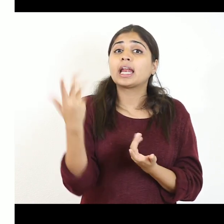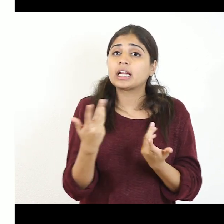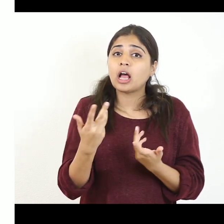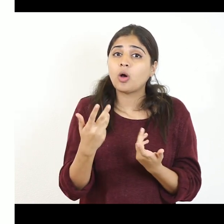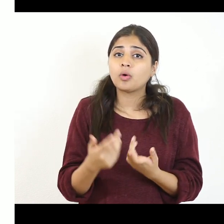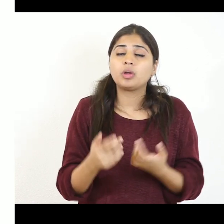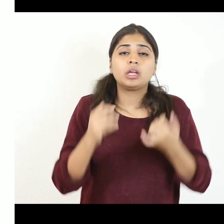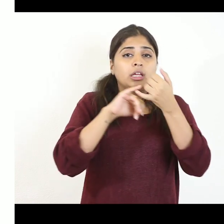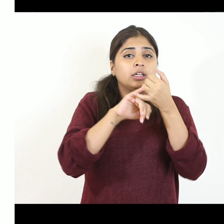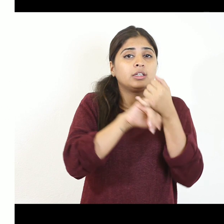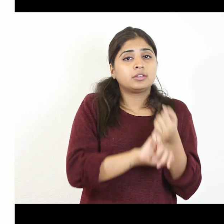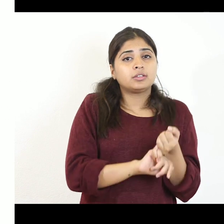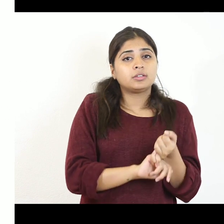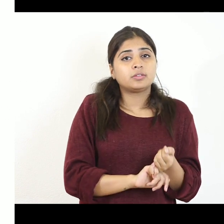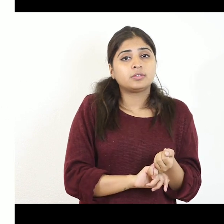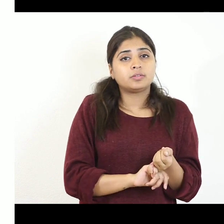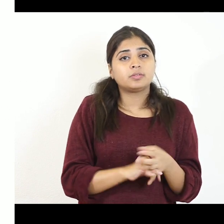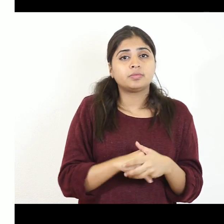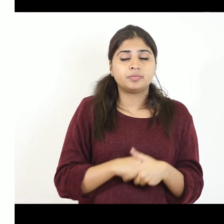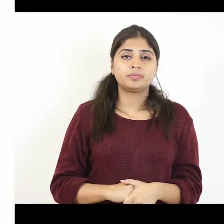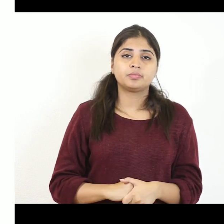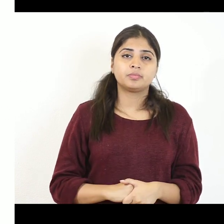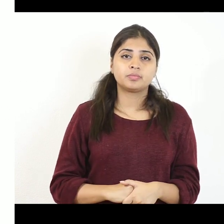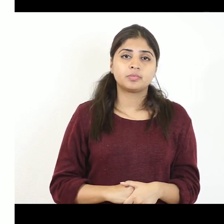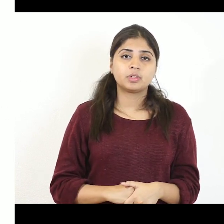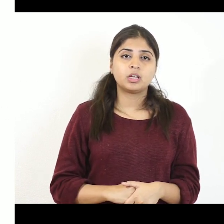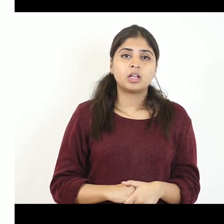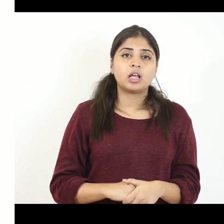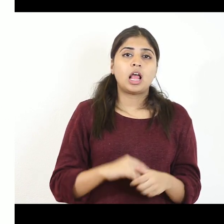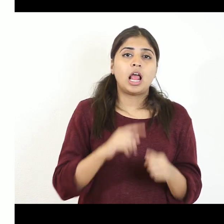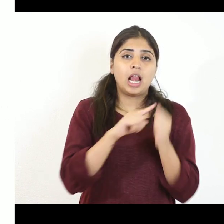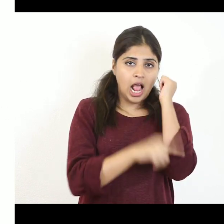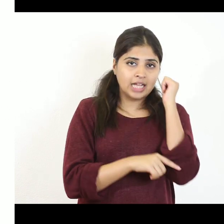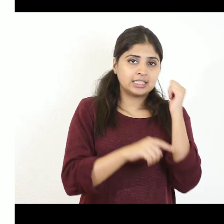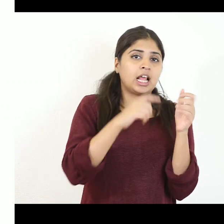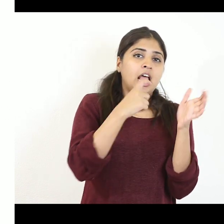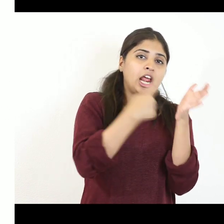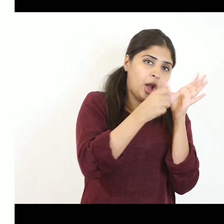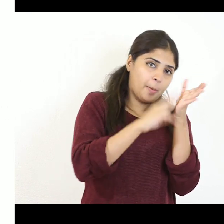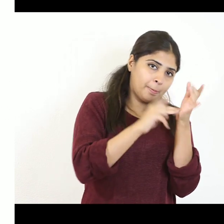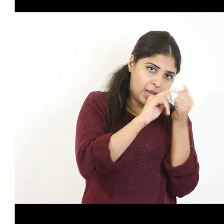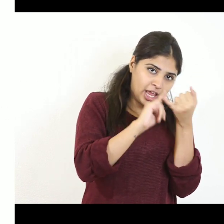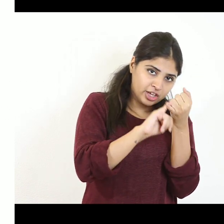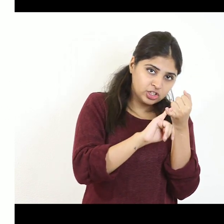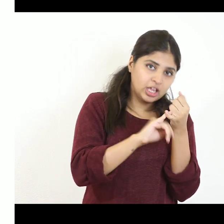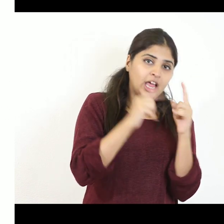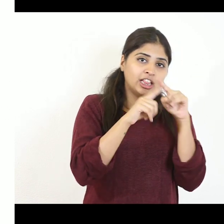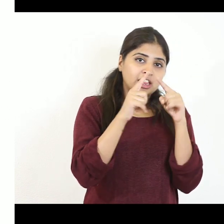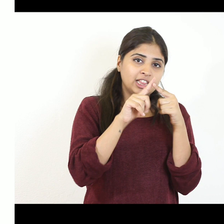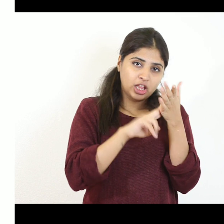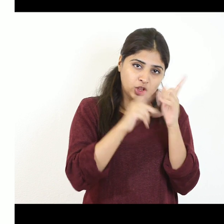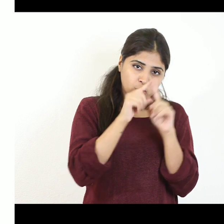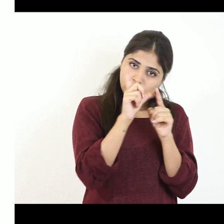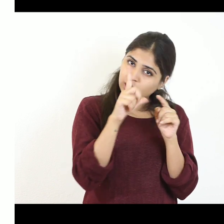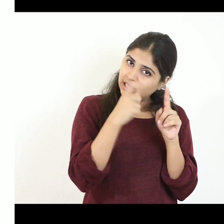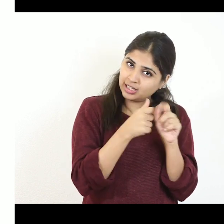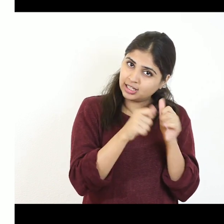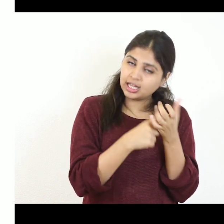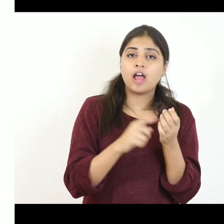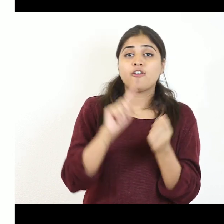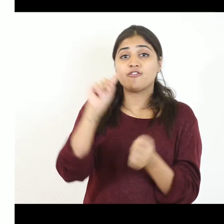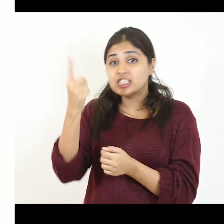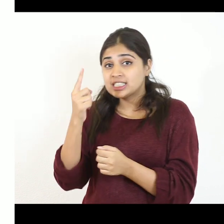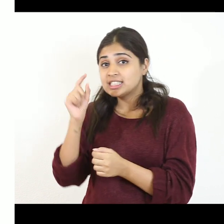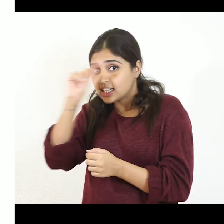Tendulkar, first Sachin. However, if your computer system does not separate first and last names